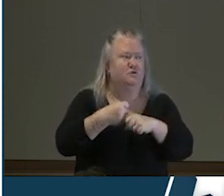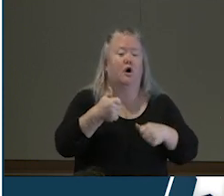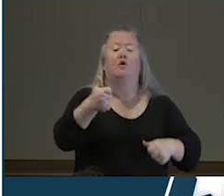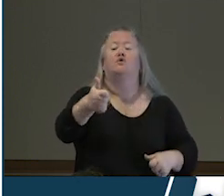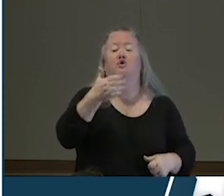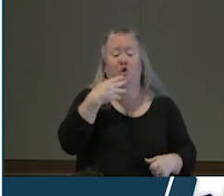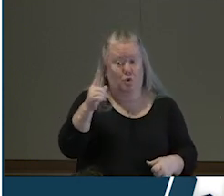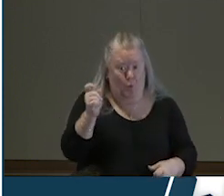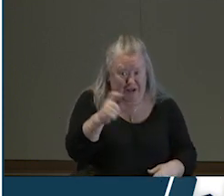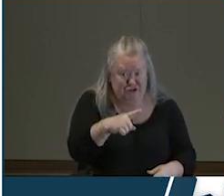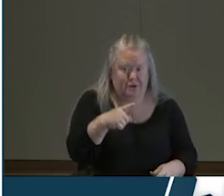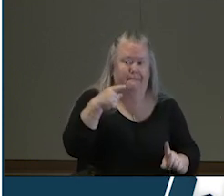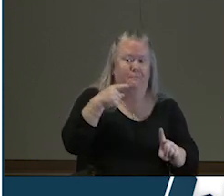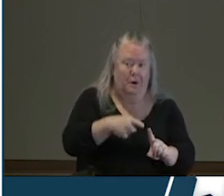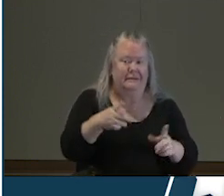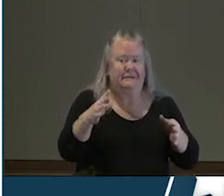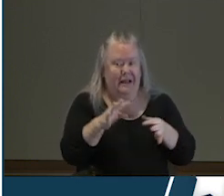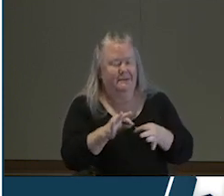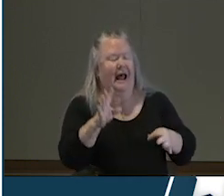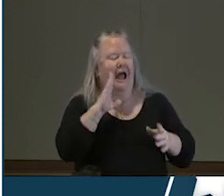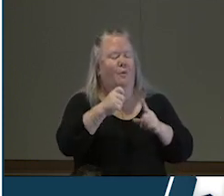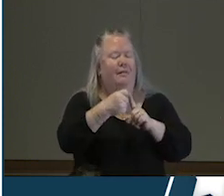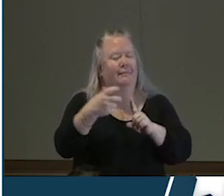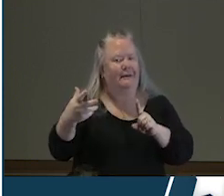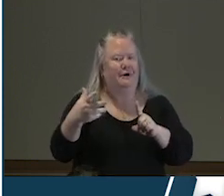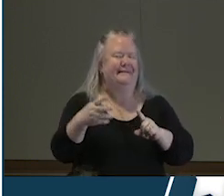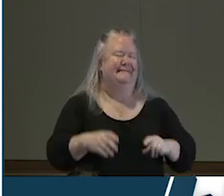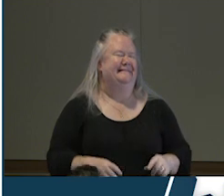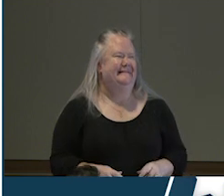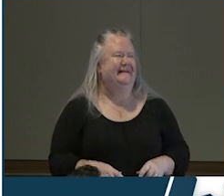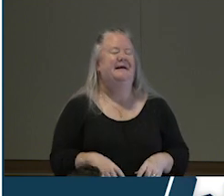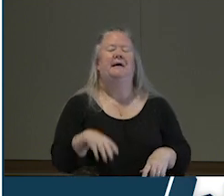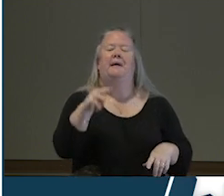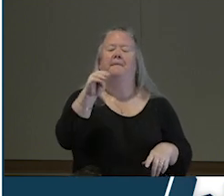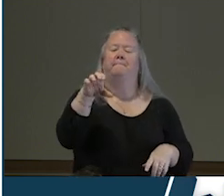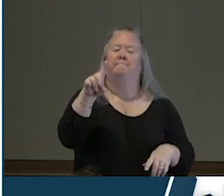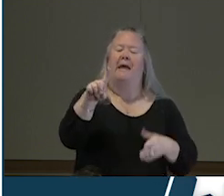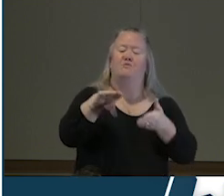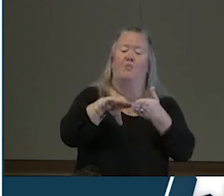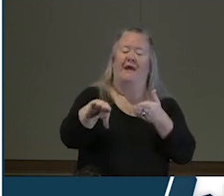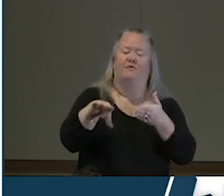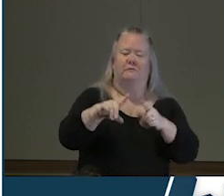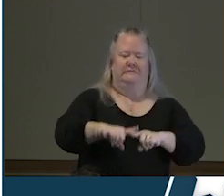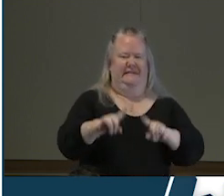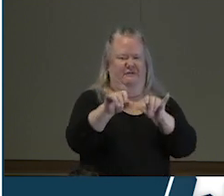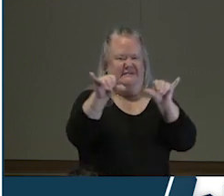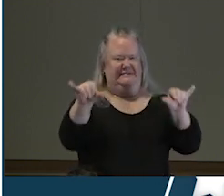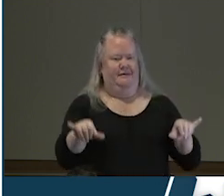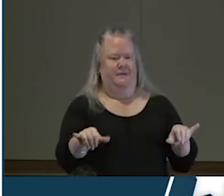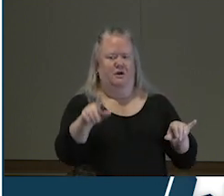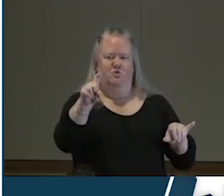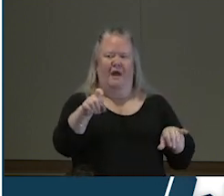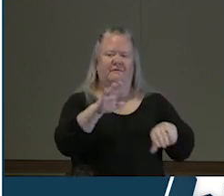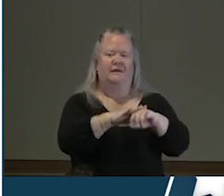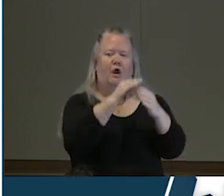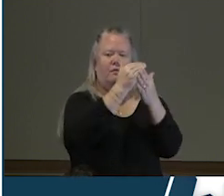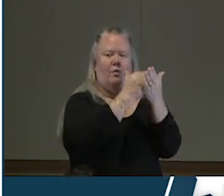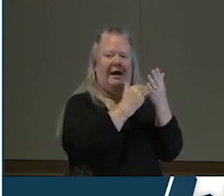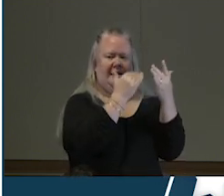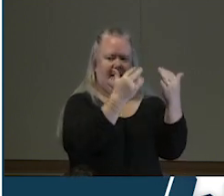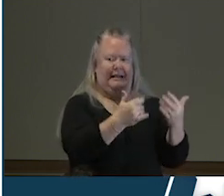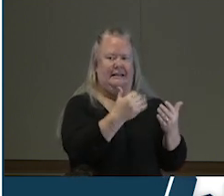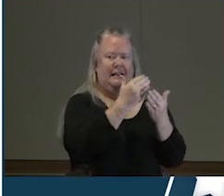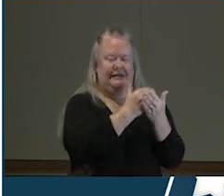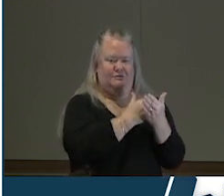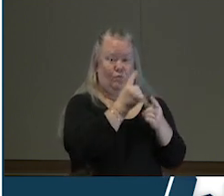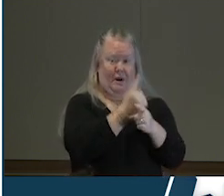Great question, point. Let me elaborate. So Med Waiver is a very different system. You gotta get on the waiting list,